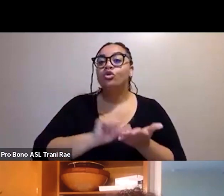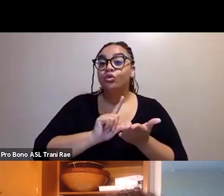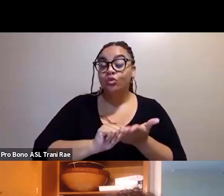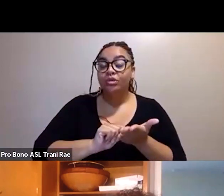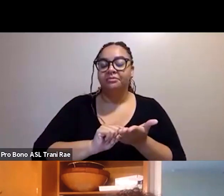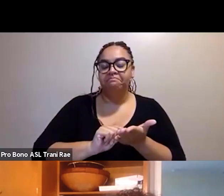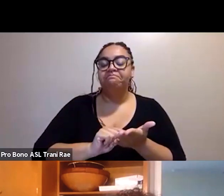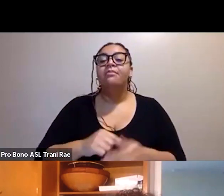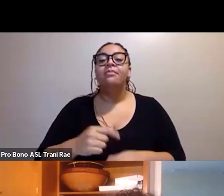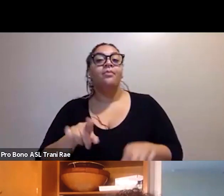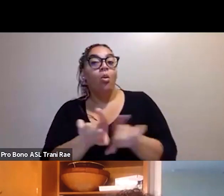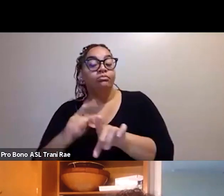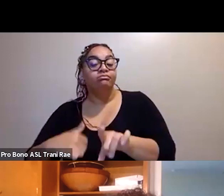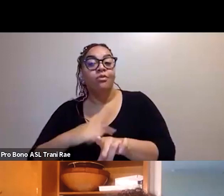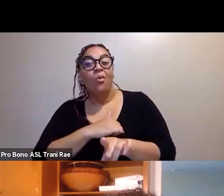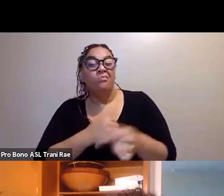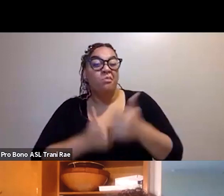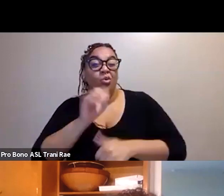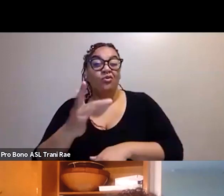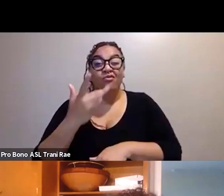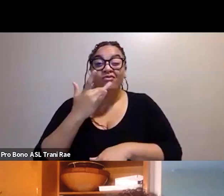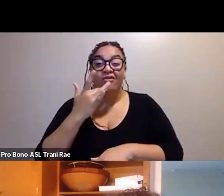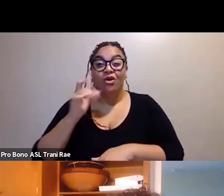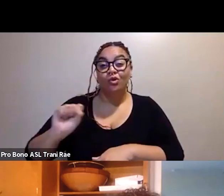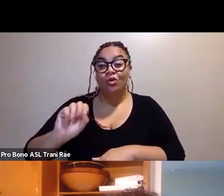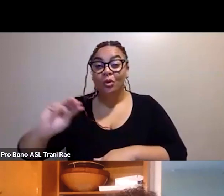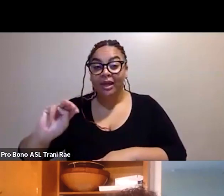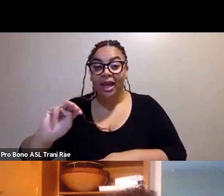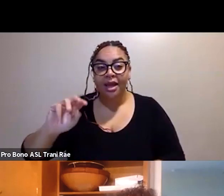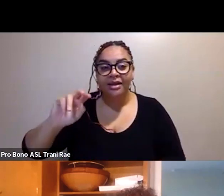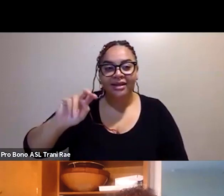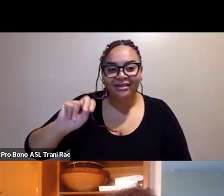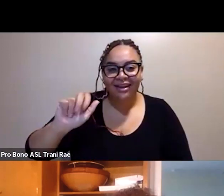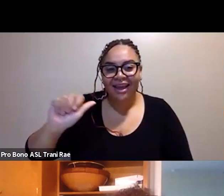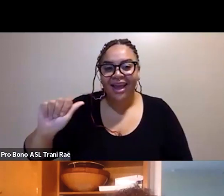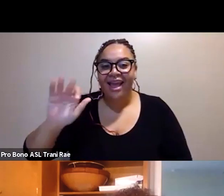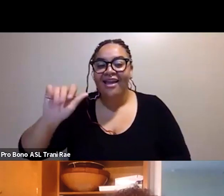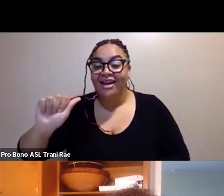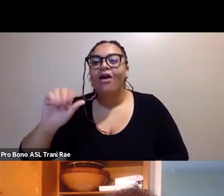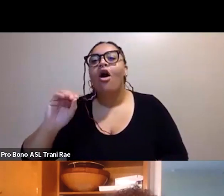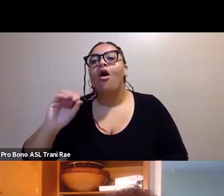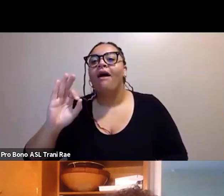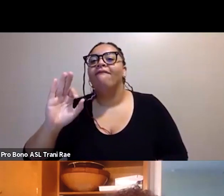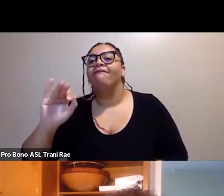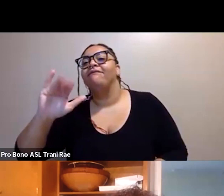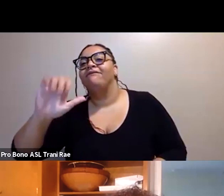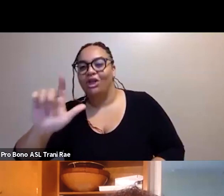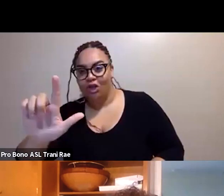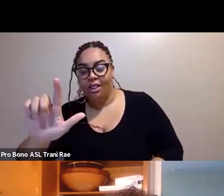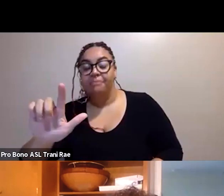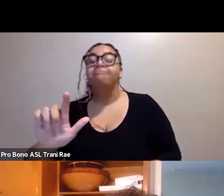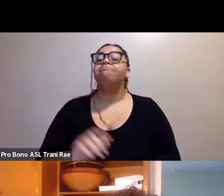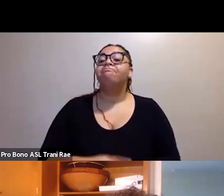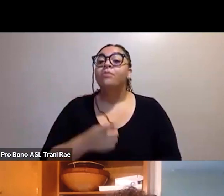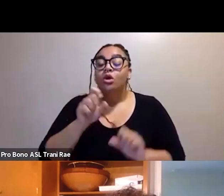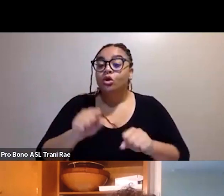on most of your favorites. And it's a great way to stay in touch with us. You can sign up for our newsletter at our website. You can also check